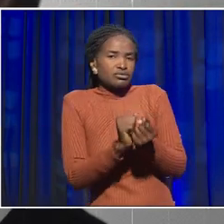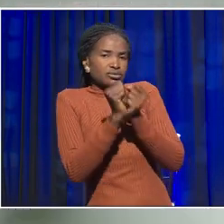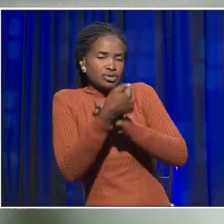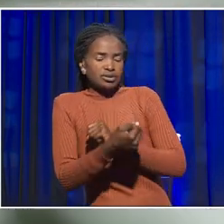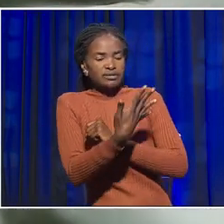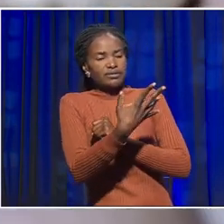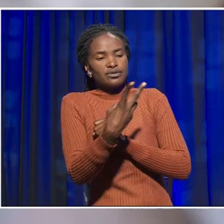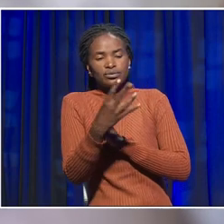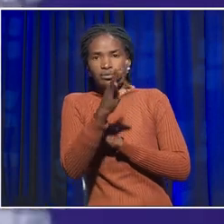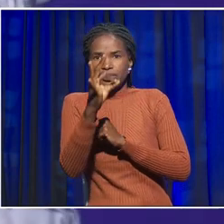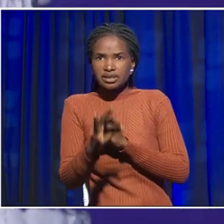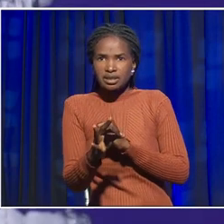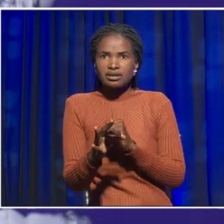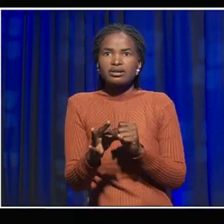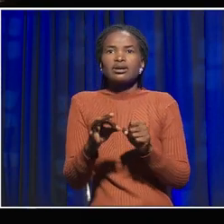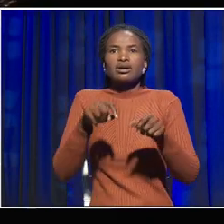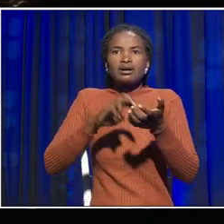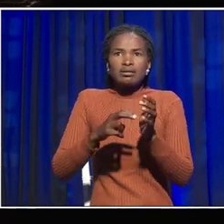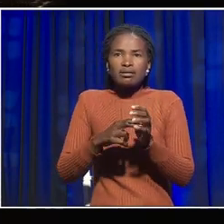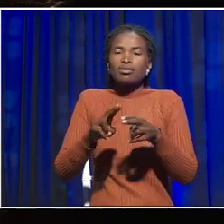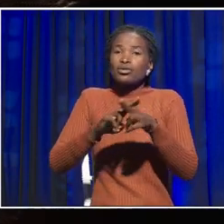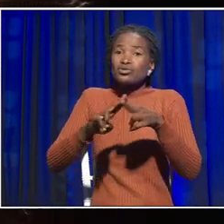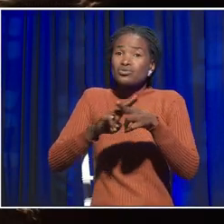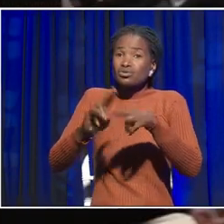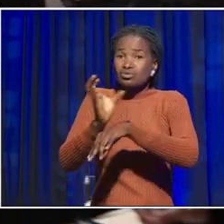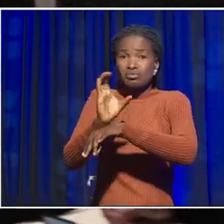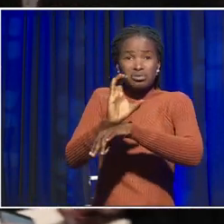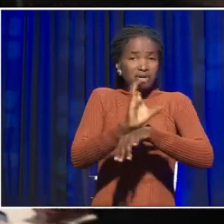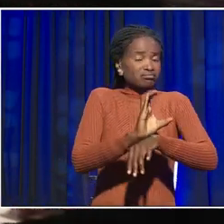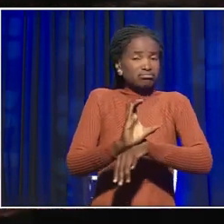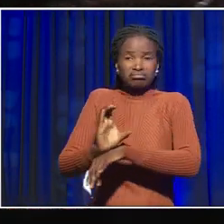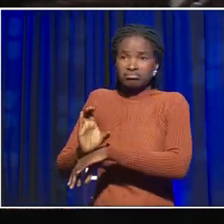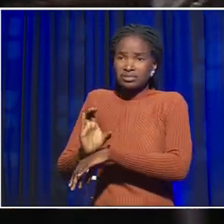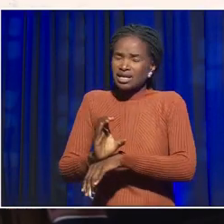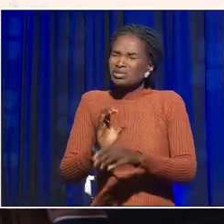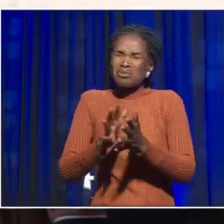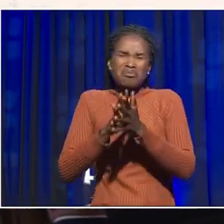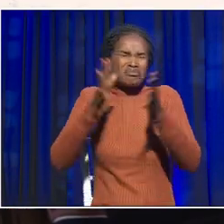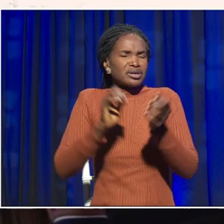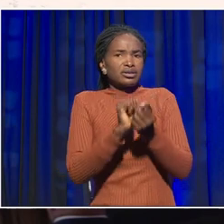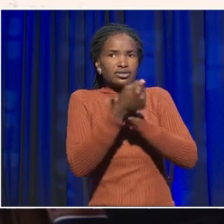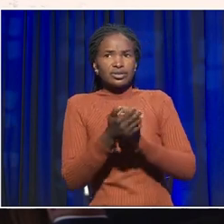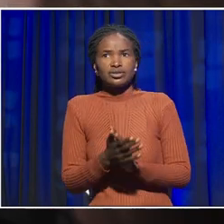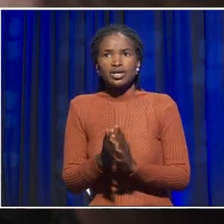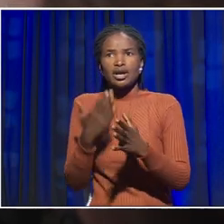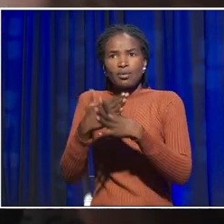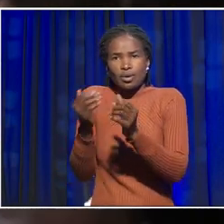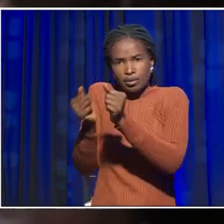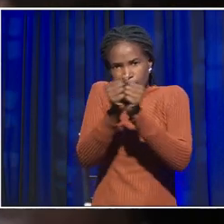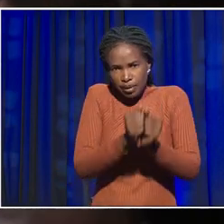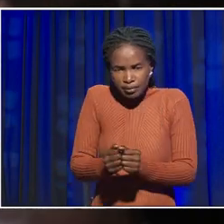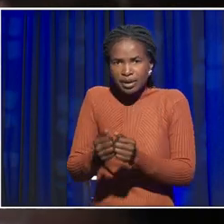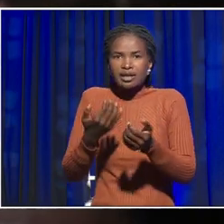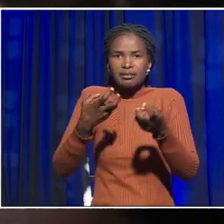care physicians were handled virtually. Just a massive change. The network will work closely to share research, analysis, and